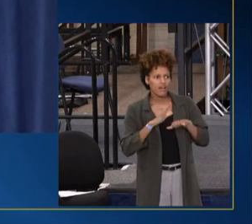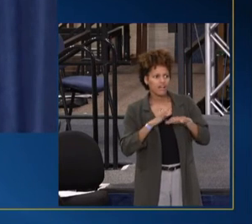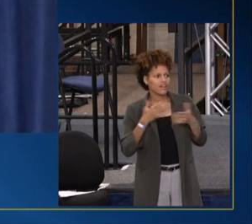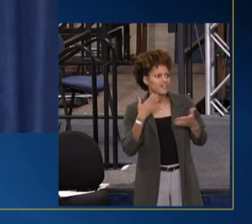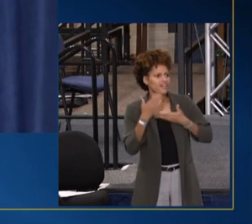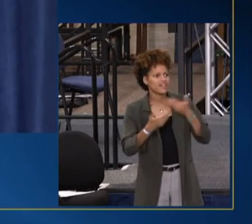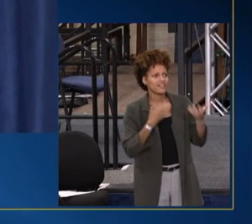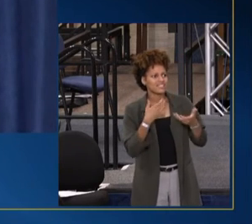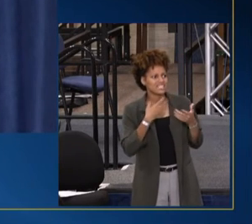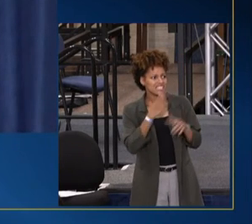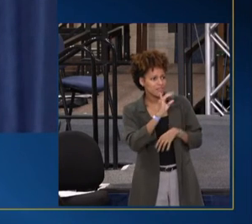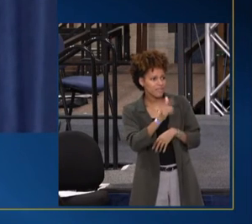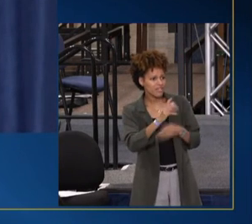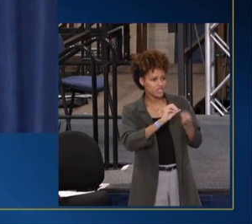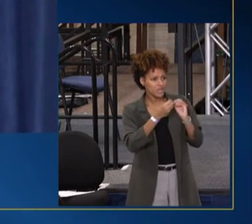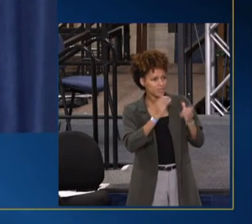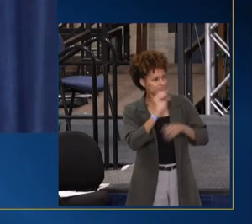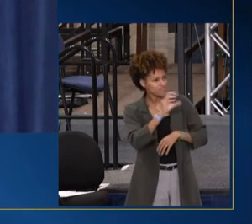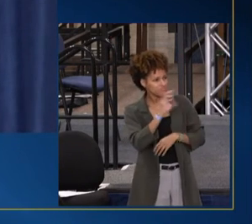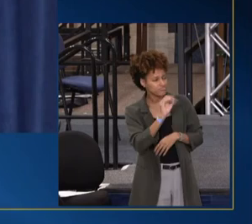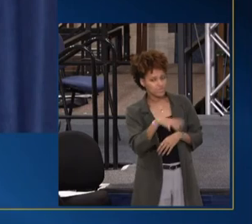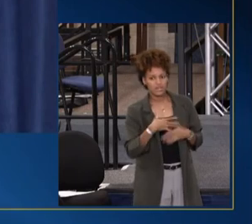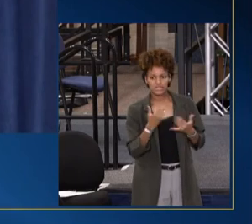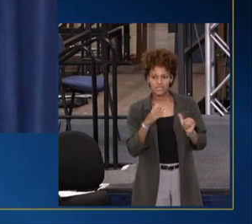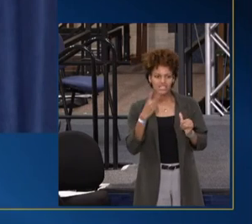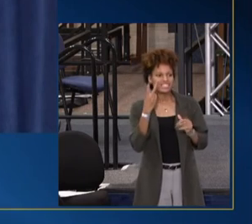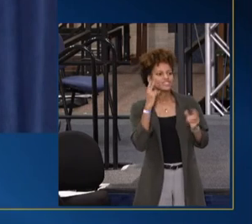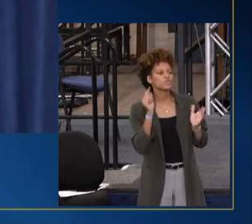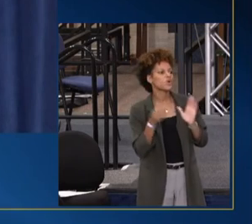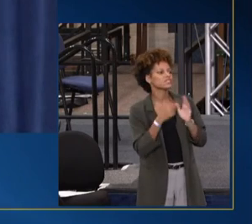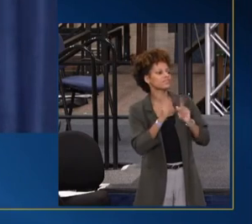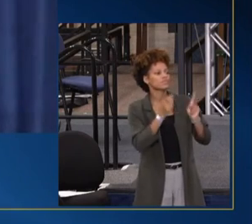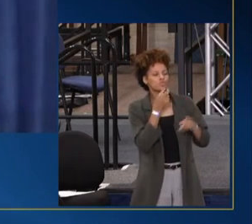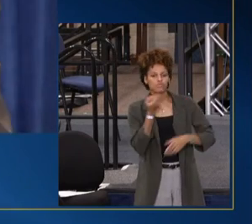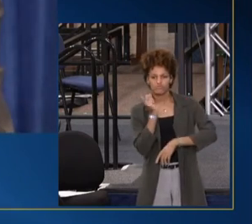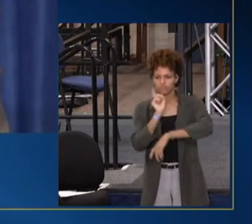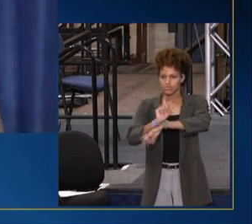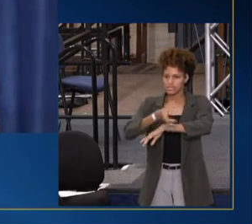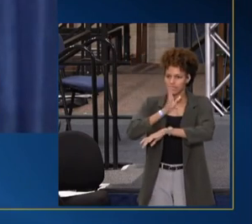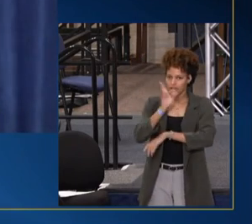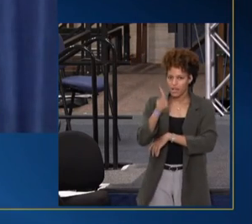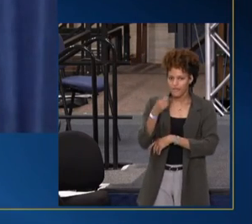bill number pays attention to the ones who are standing up for him, her, or them.